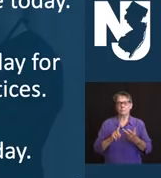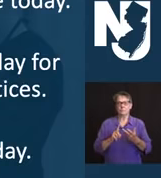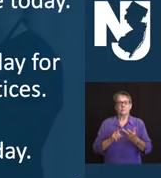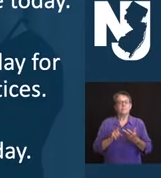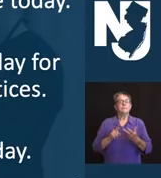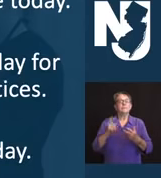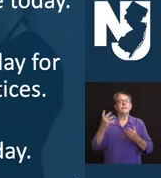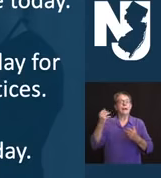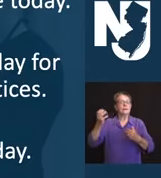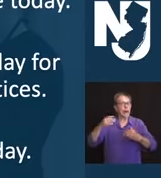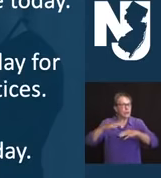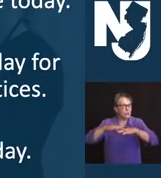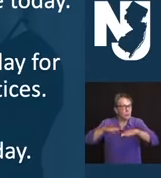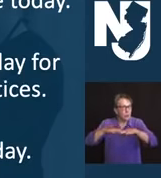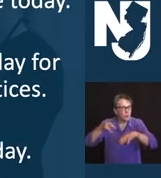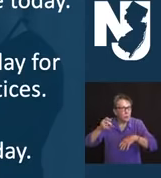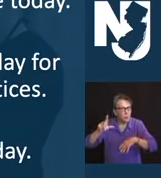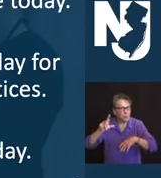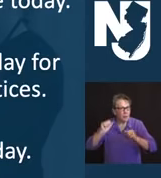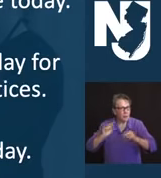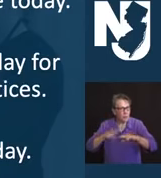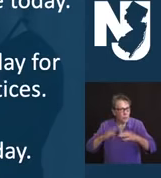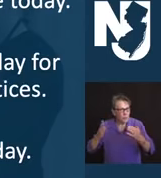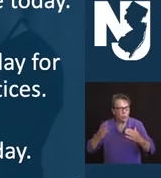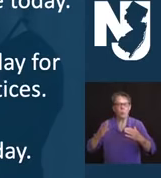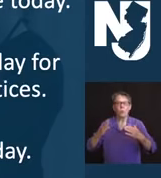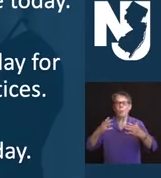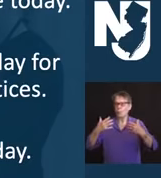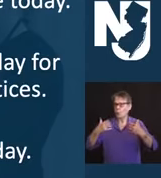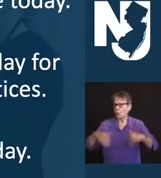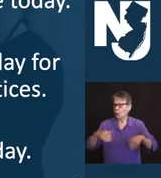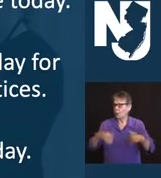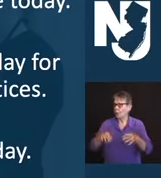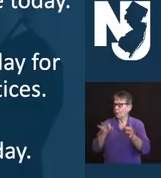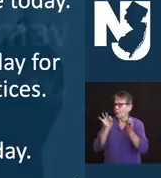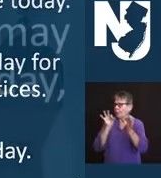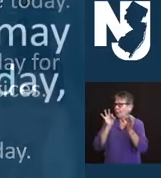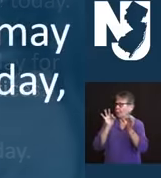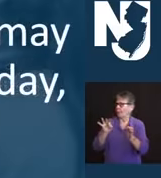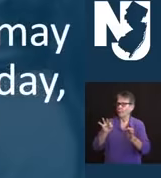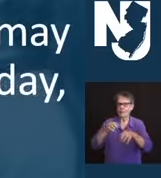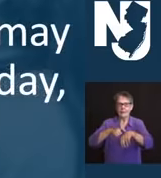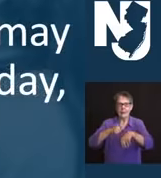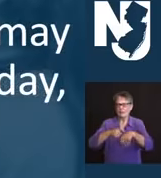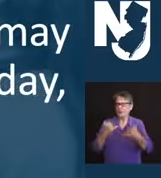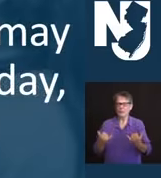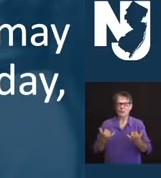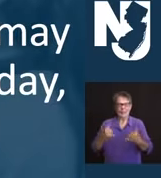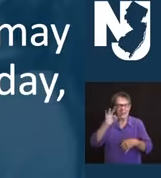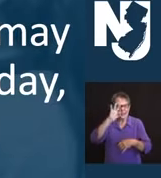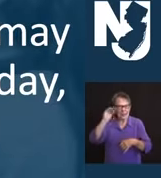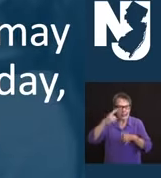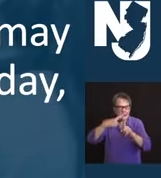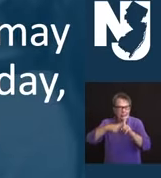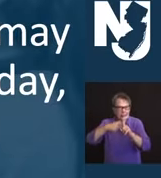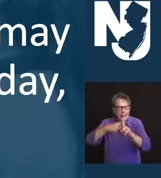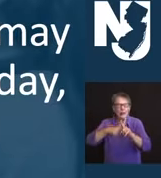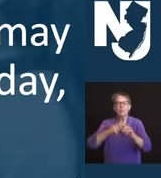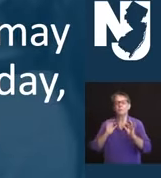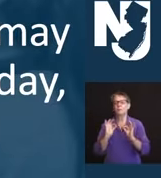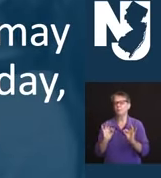in time for a high humidity 90-degree day. 1 week from today, our shopping malls will reopen